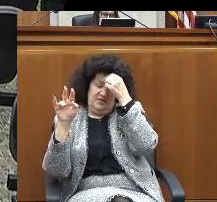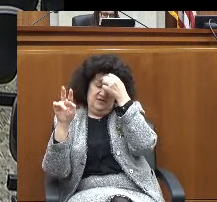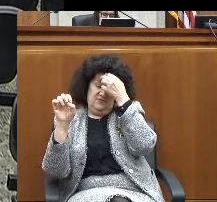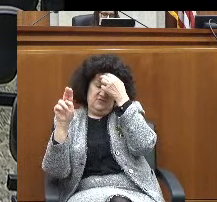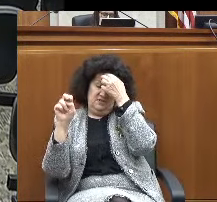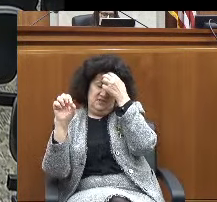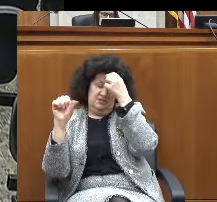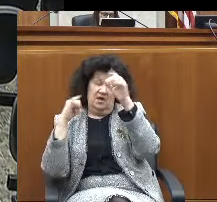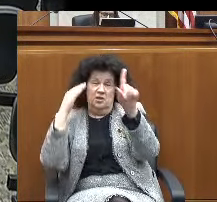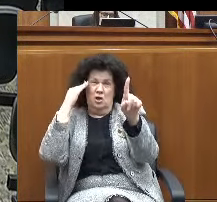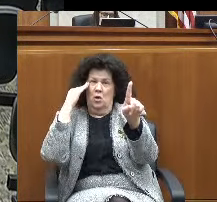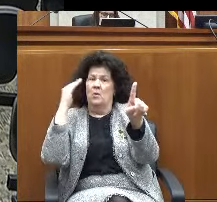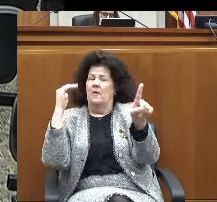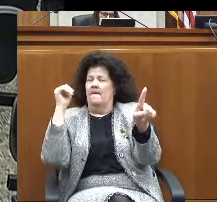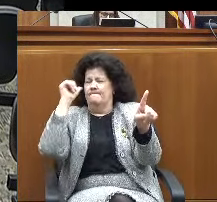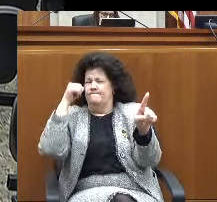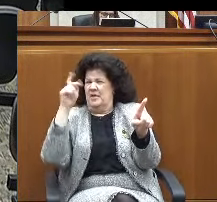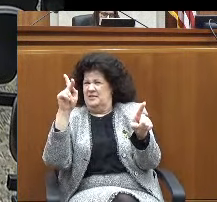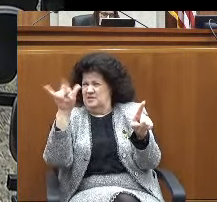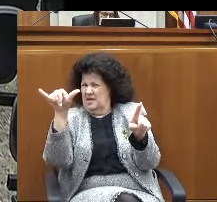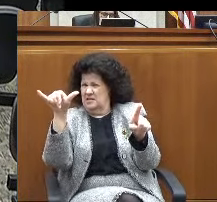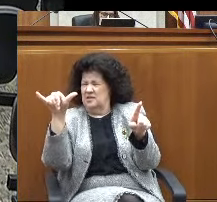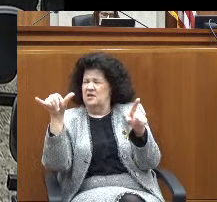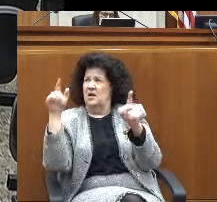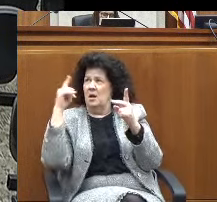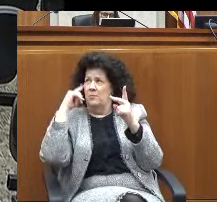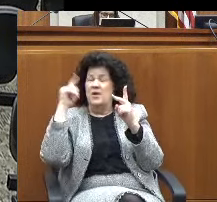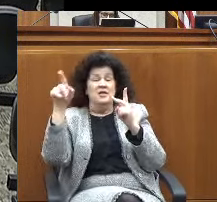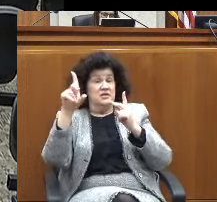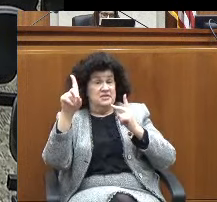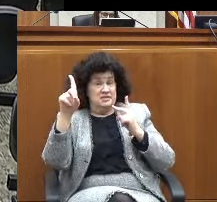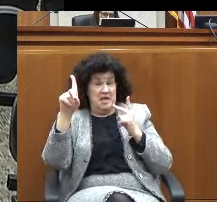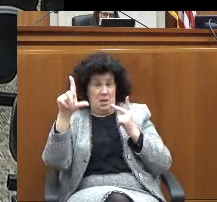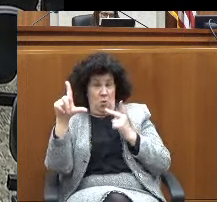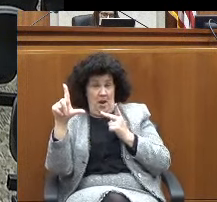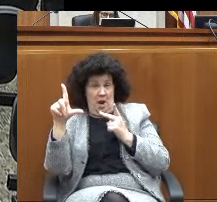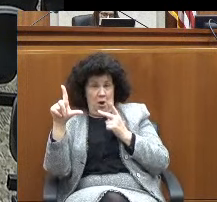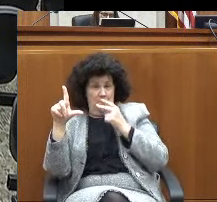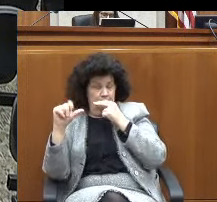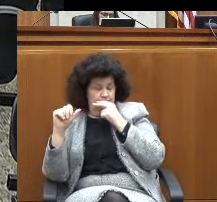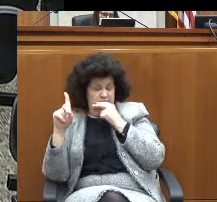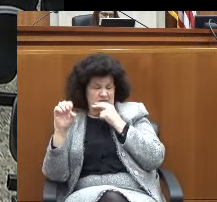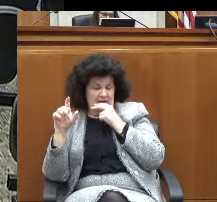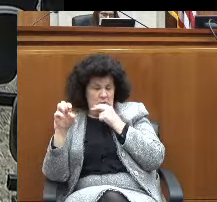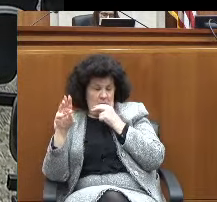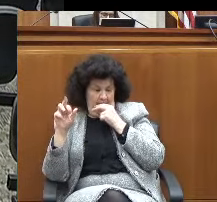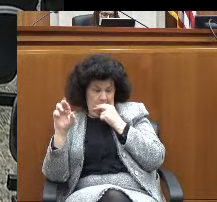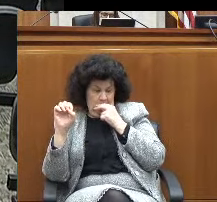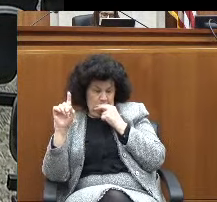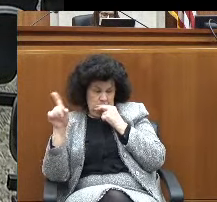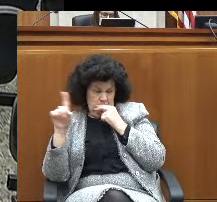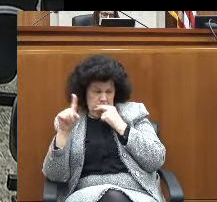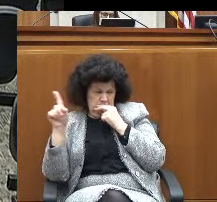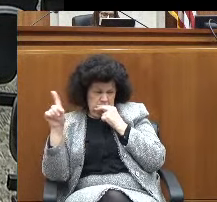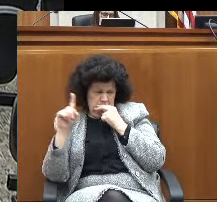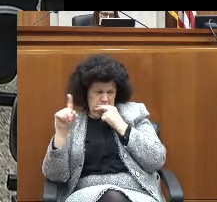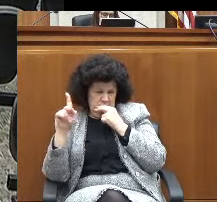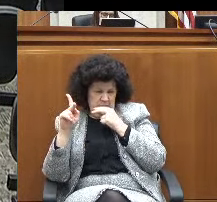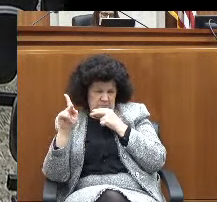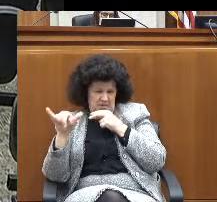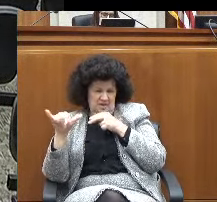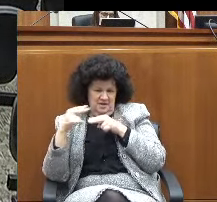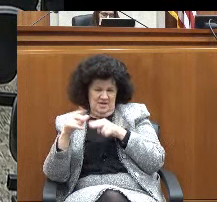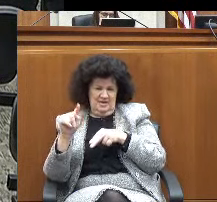know Kentucky in particular, I think in Delaware did this, where they had surveys. Kentucky calls it the